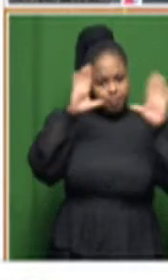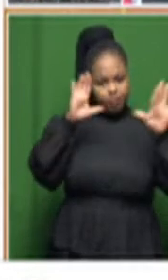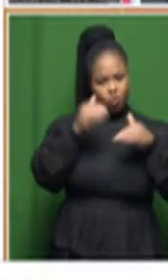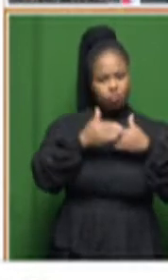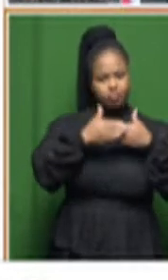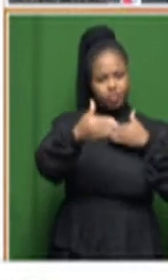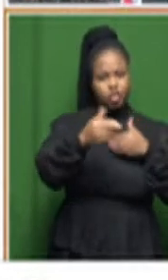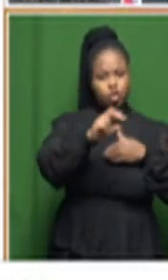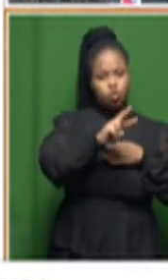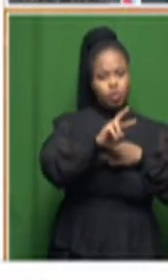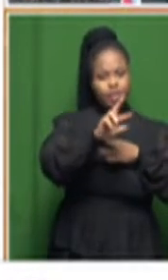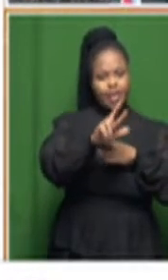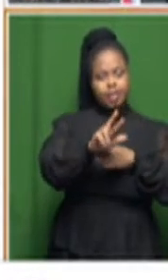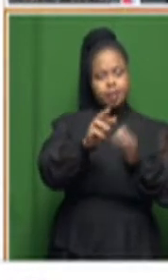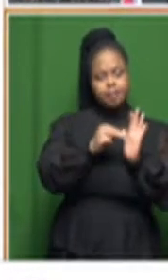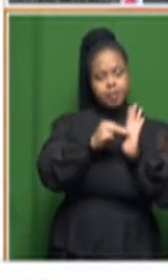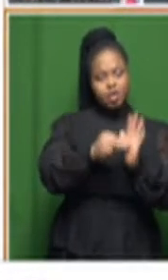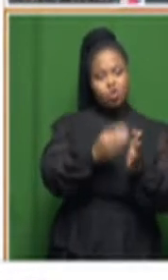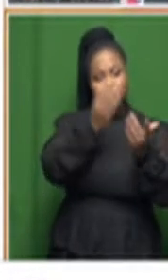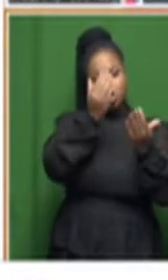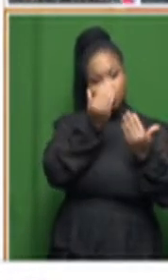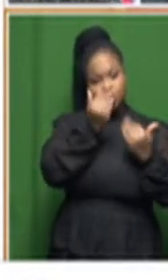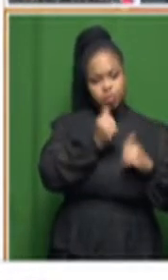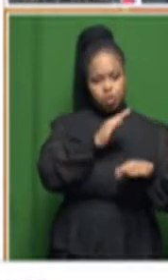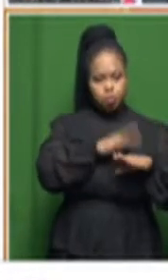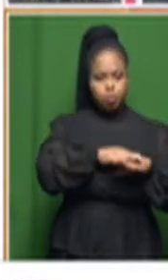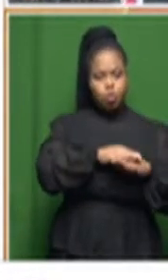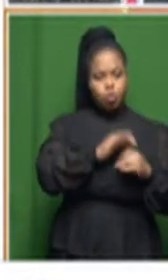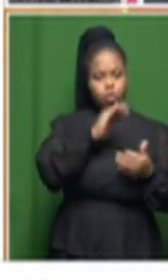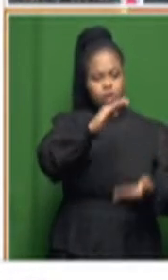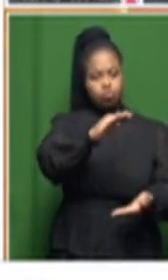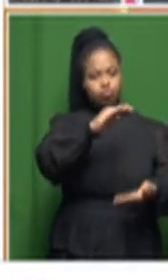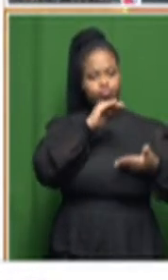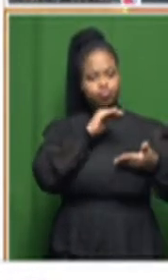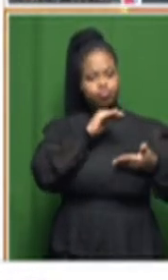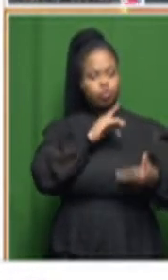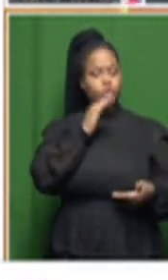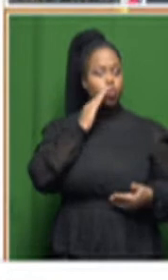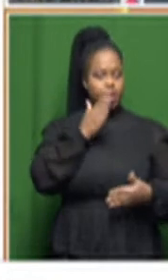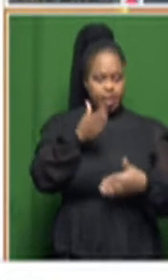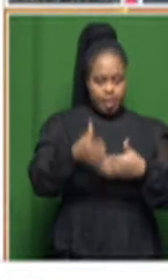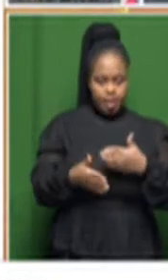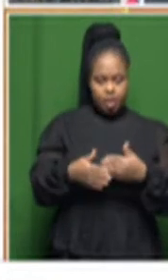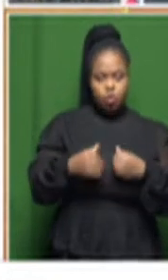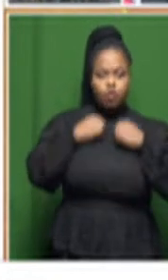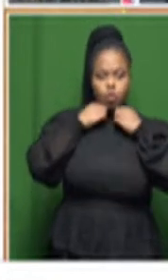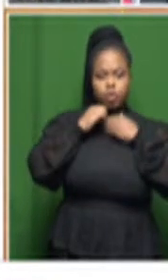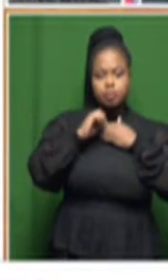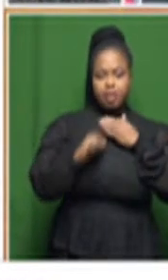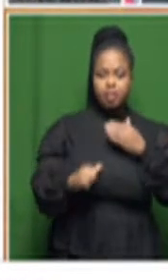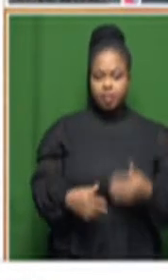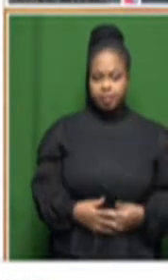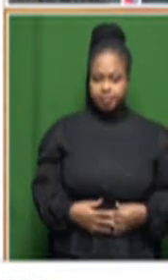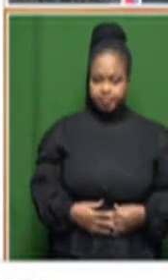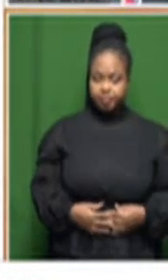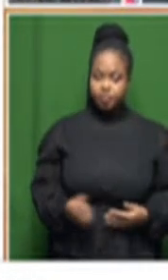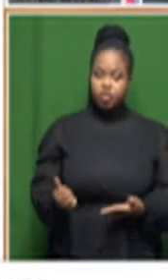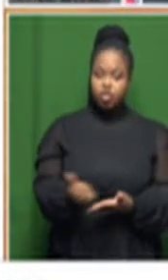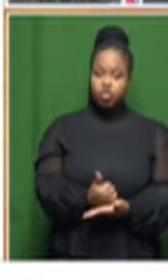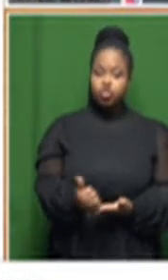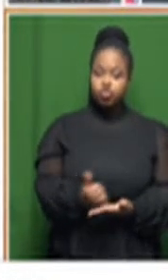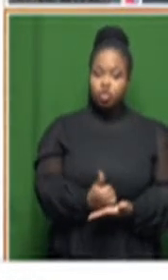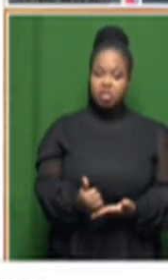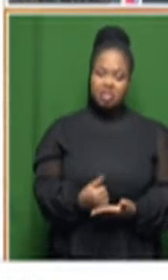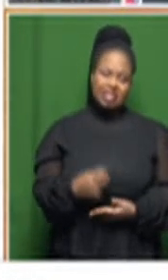another 28 million doses that are due to be delivered after the end of August. In terms of registrations, we